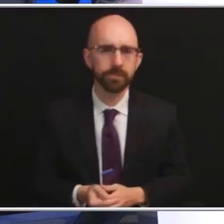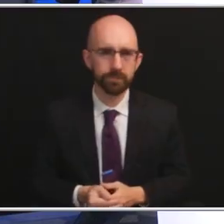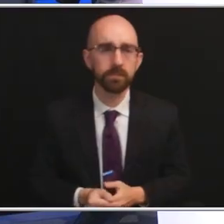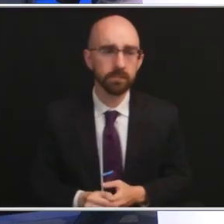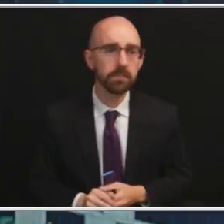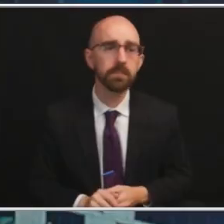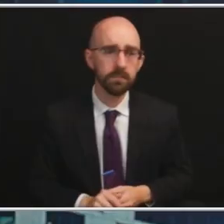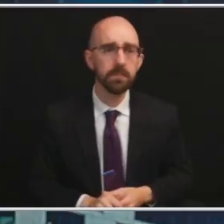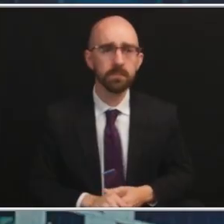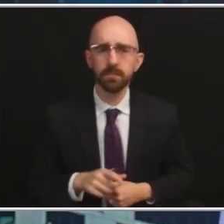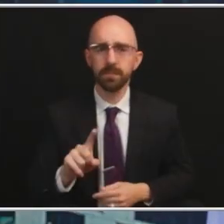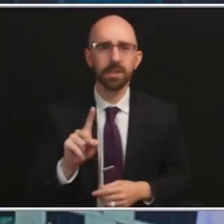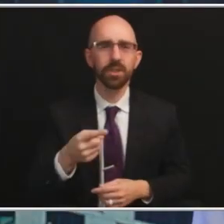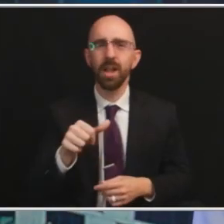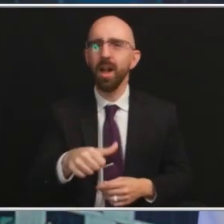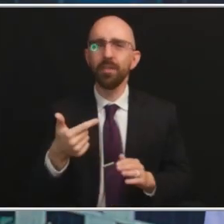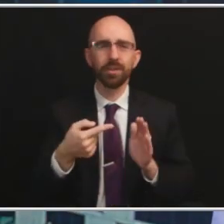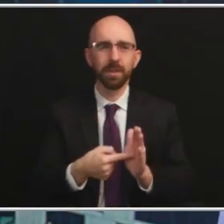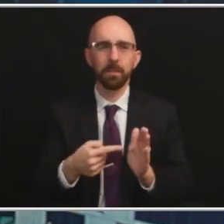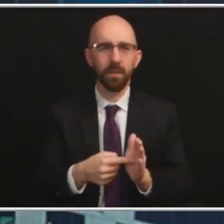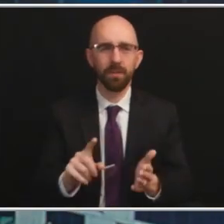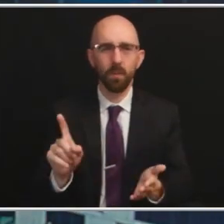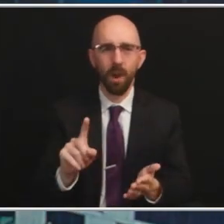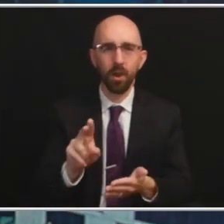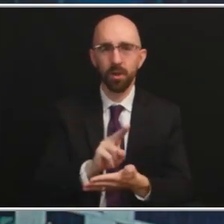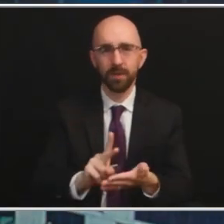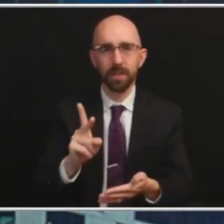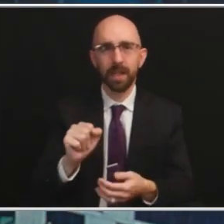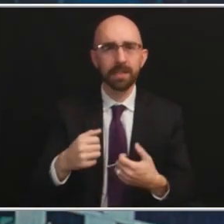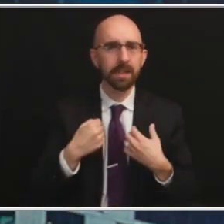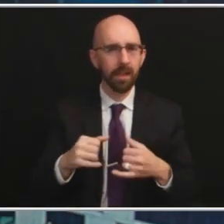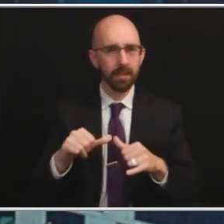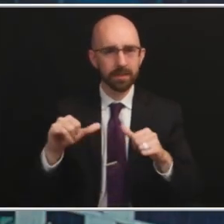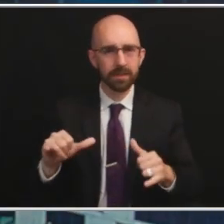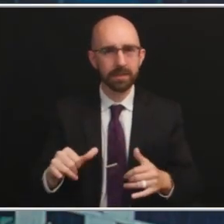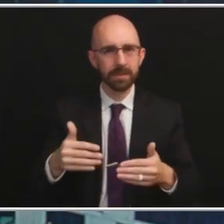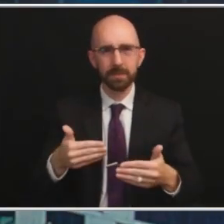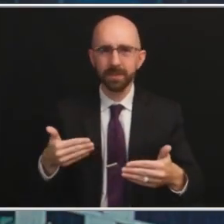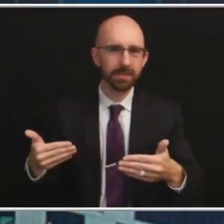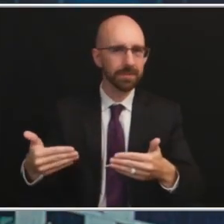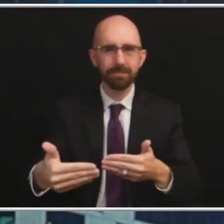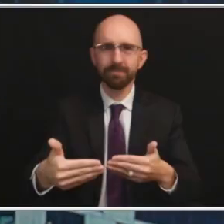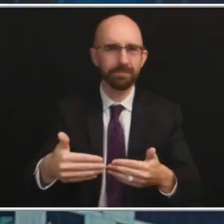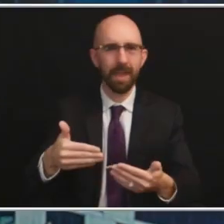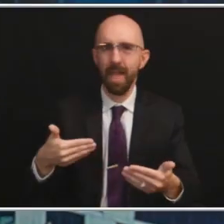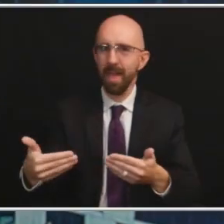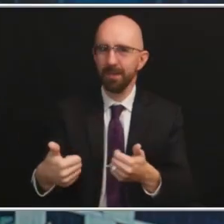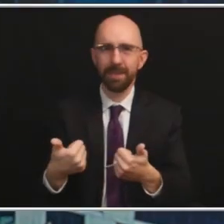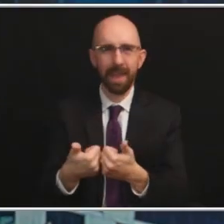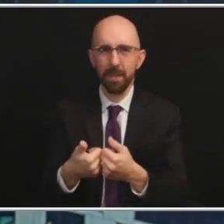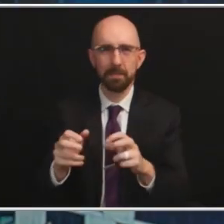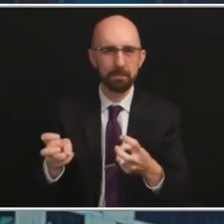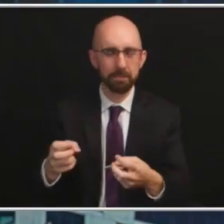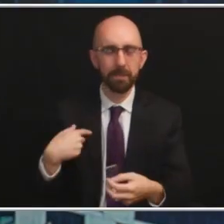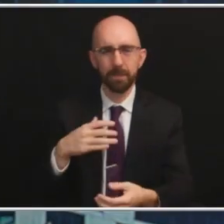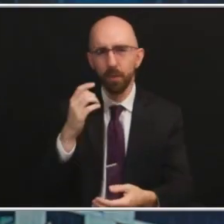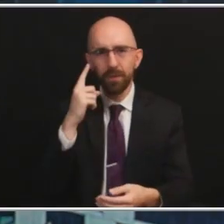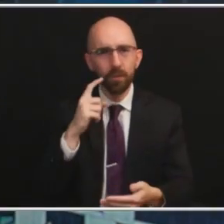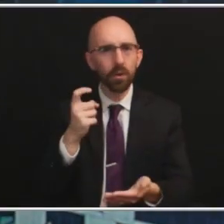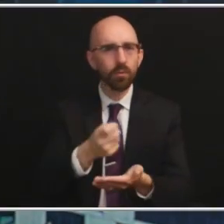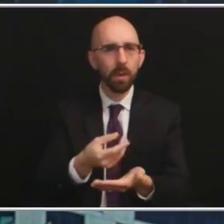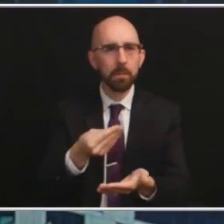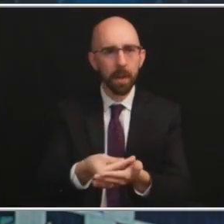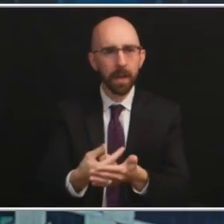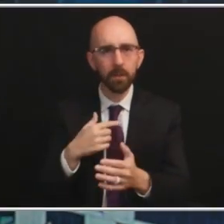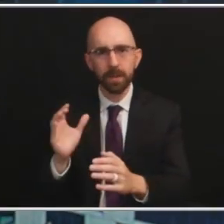This is just another example of where the University of Kansas health system is on the cutting edge. And, we're looking for grant money. We look under